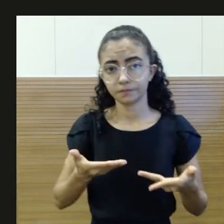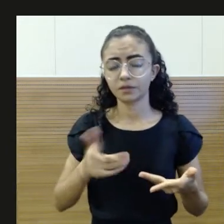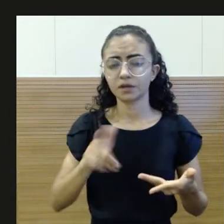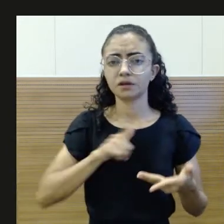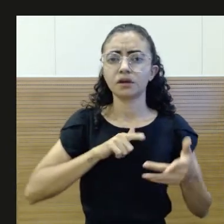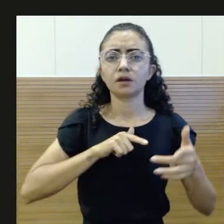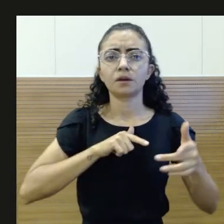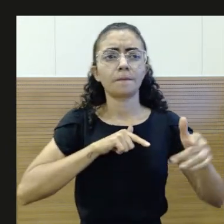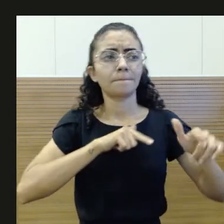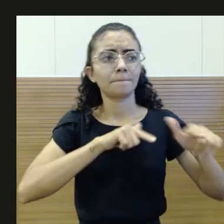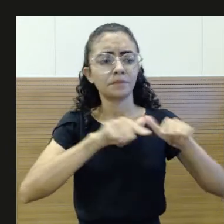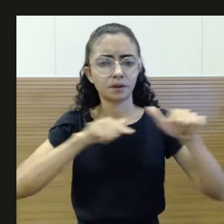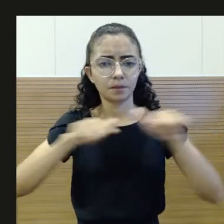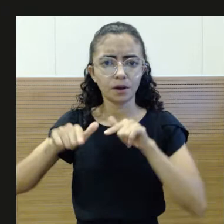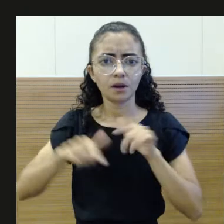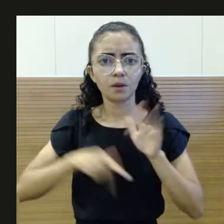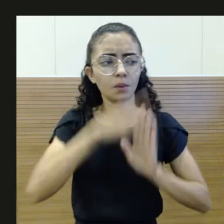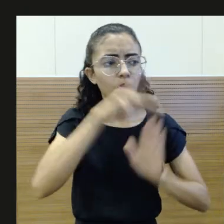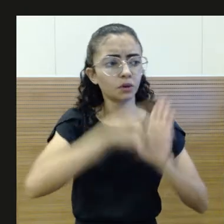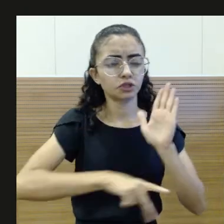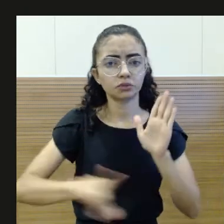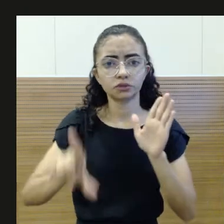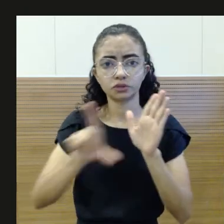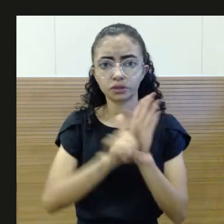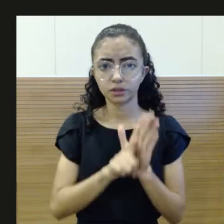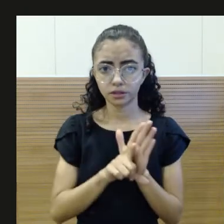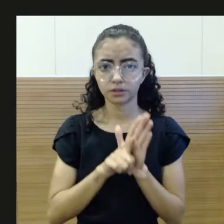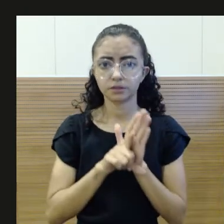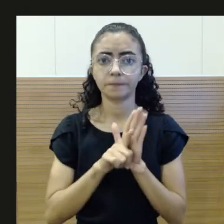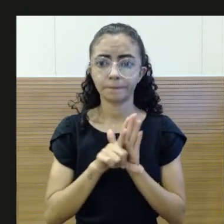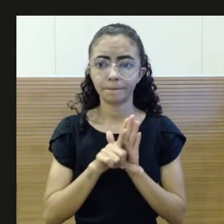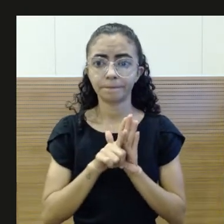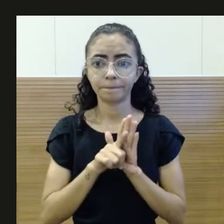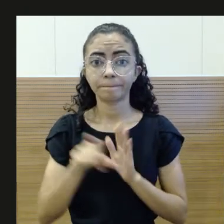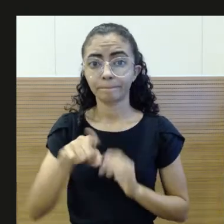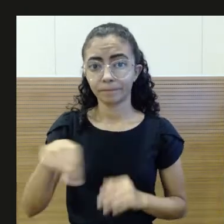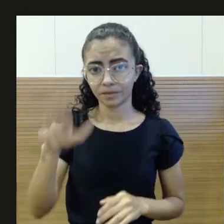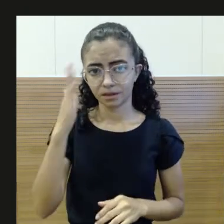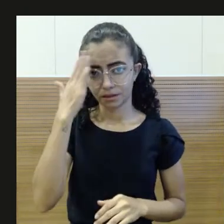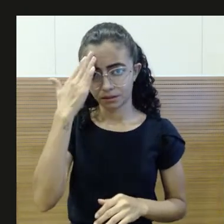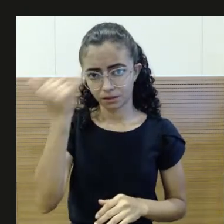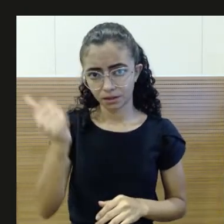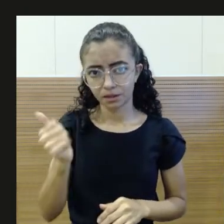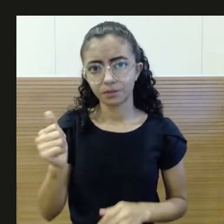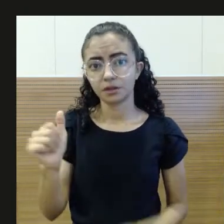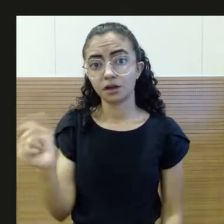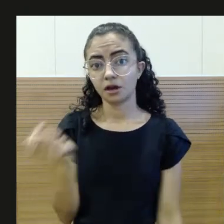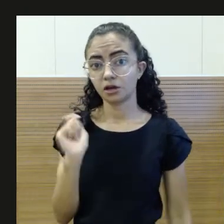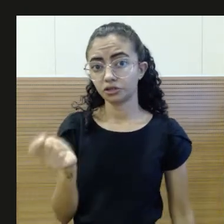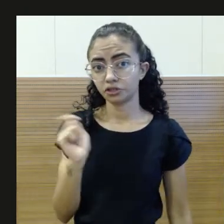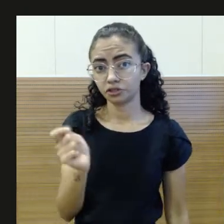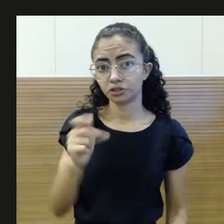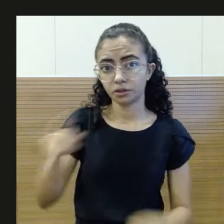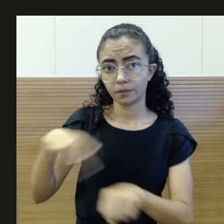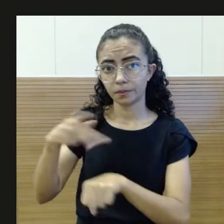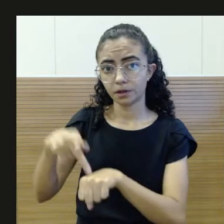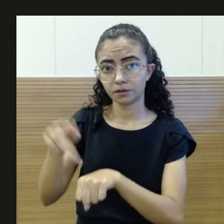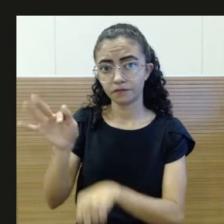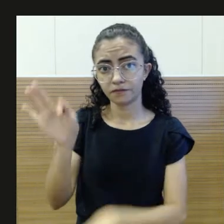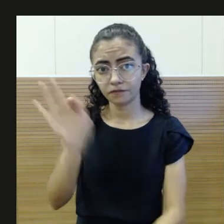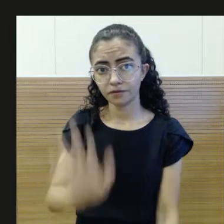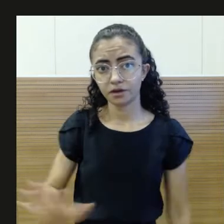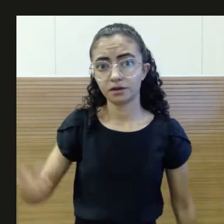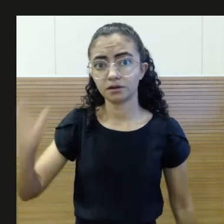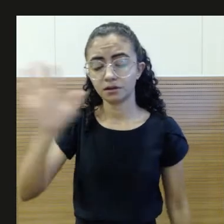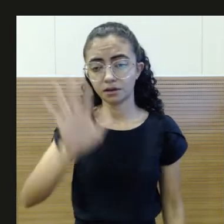because there have been changes in the epidemiological situation in Argentina, and these changes,